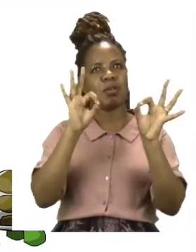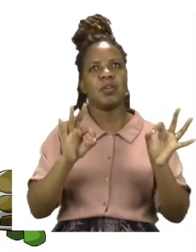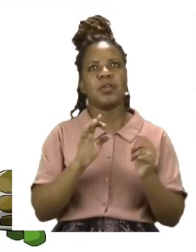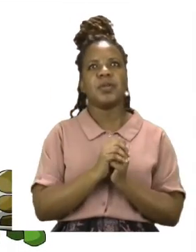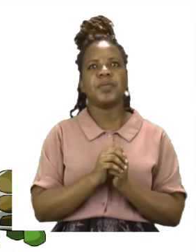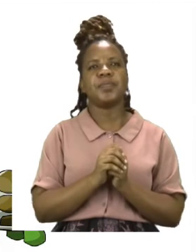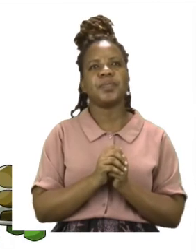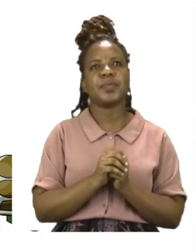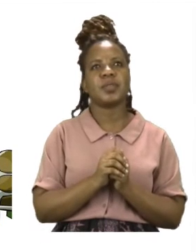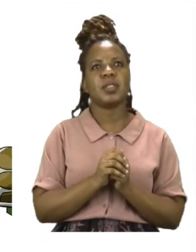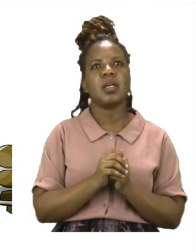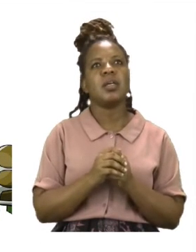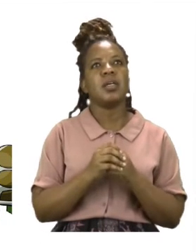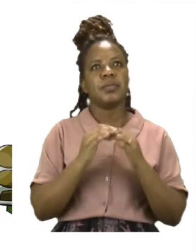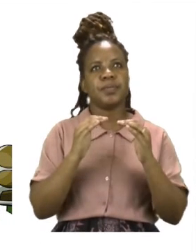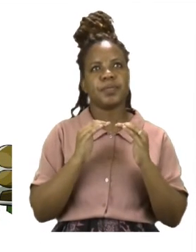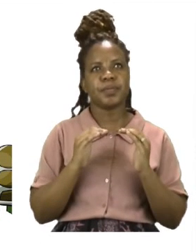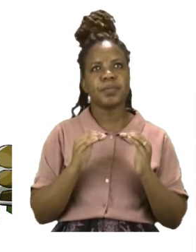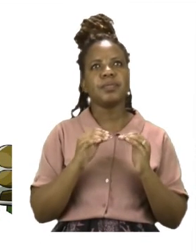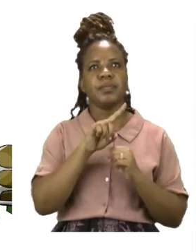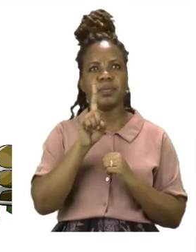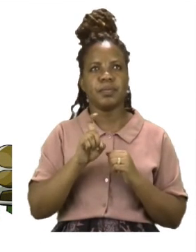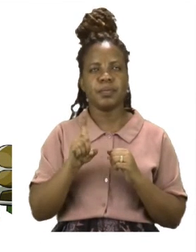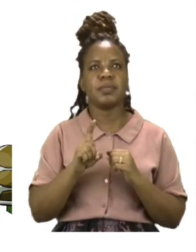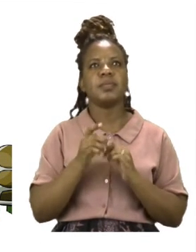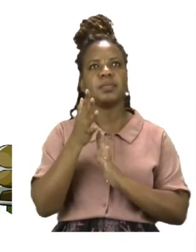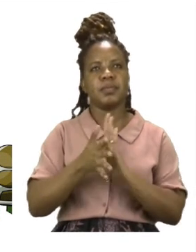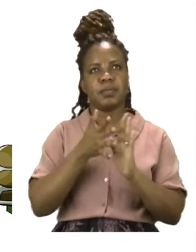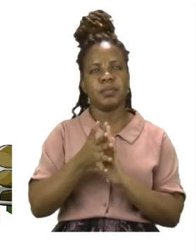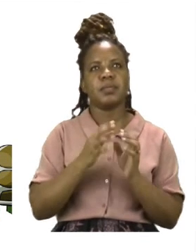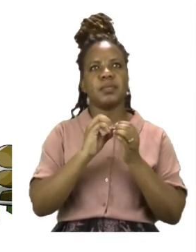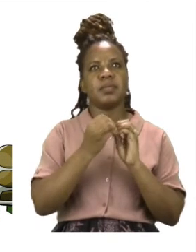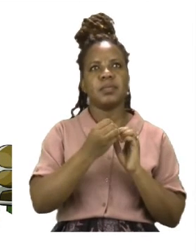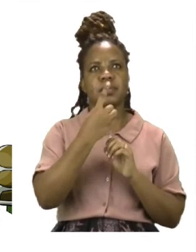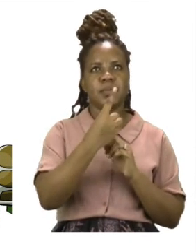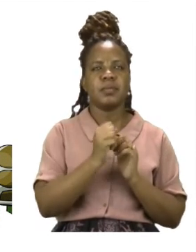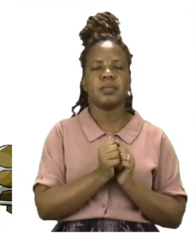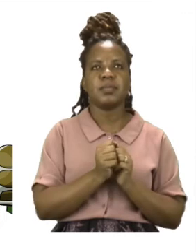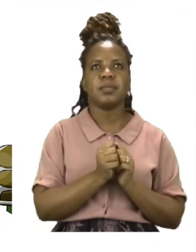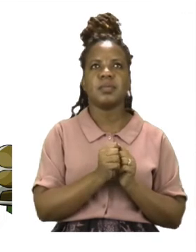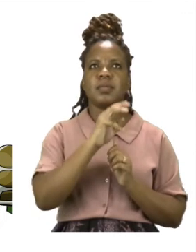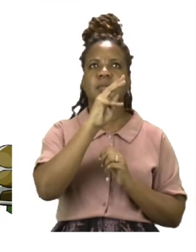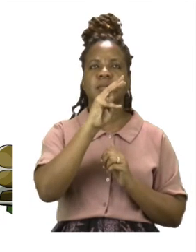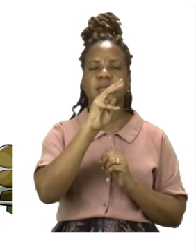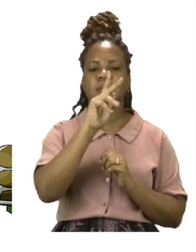Pam. Number 1 says, where is Pam?